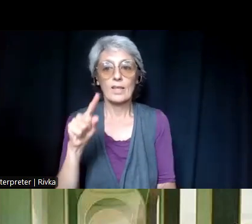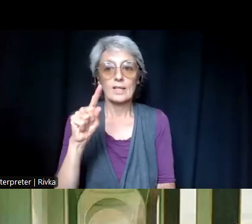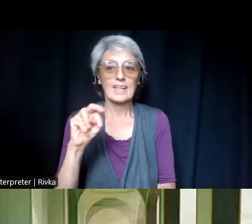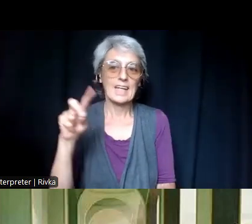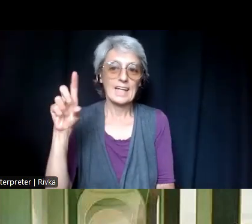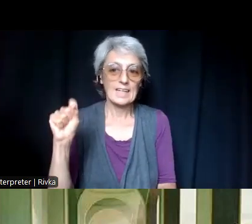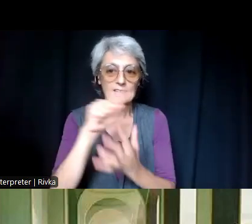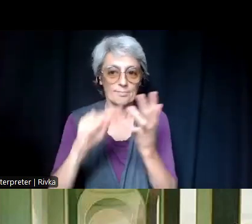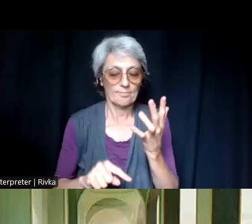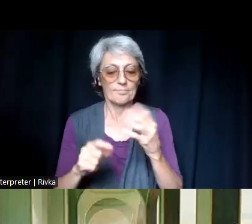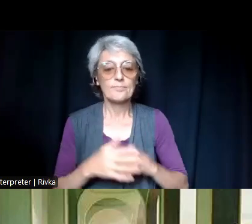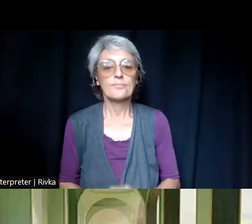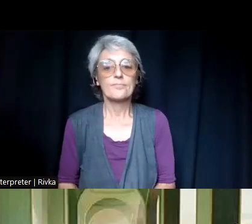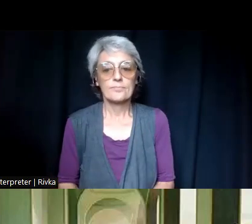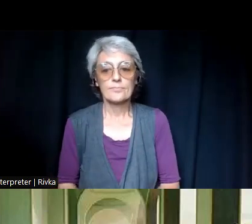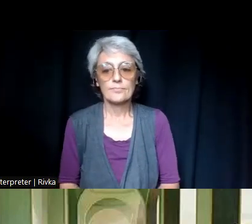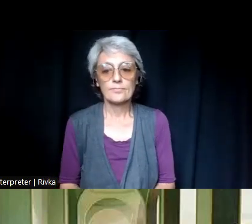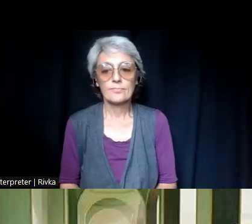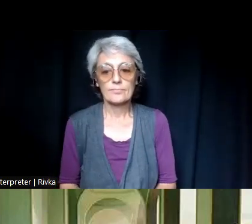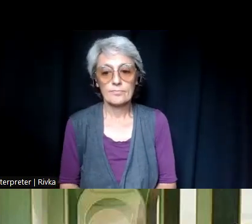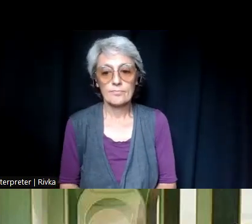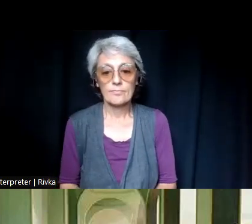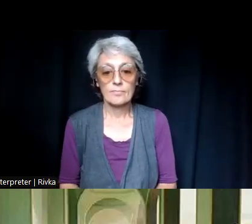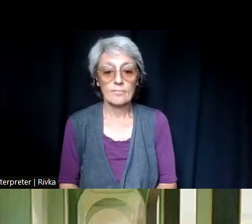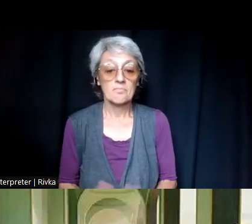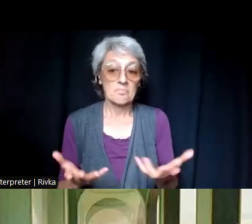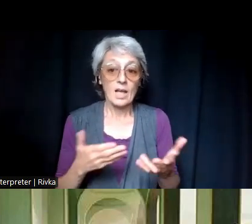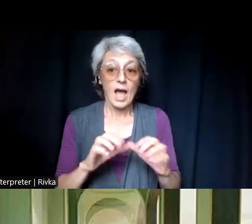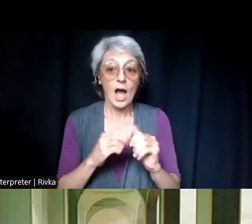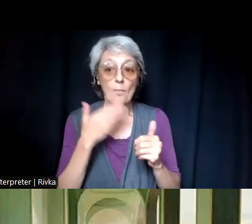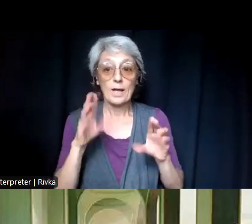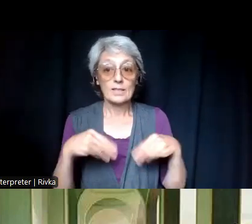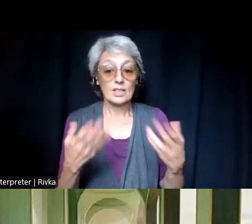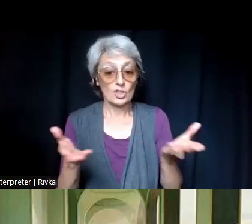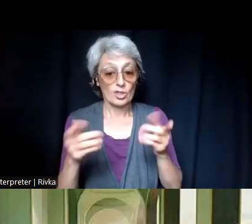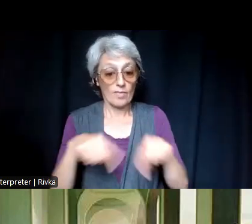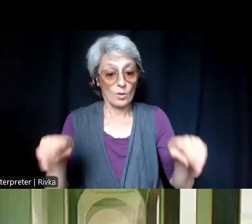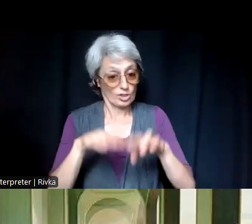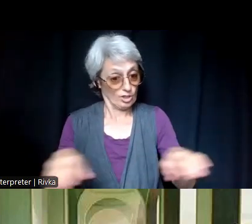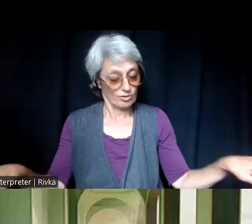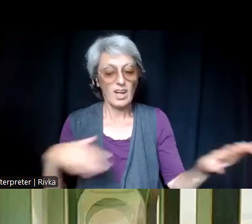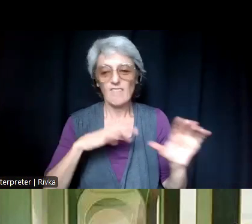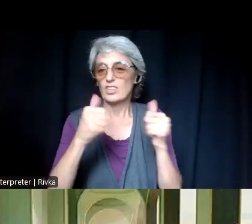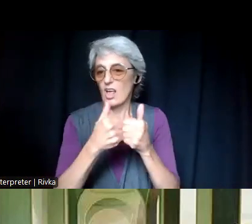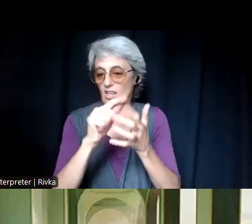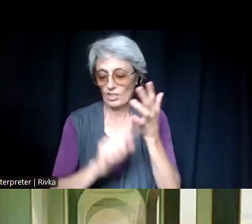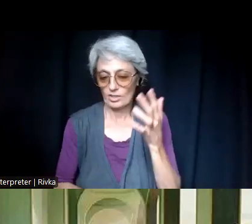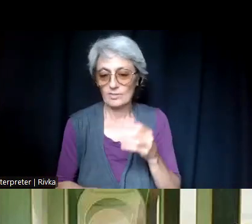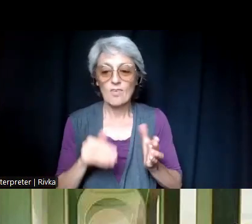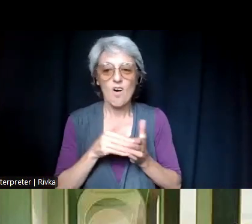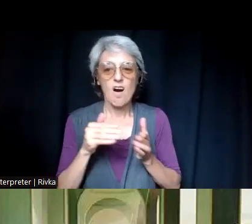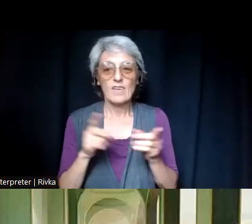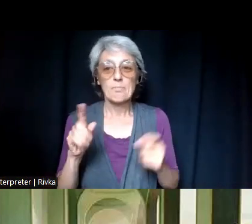the challenges in best serving those children, given the customization that's often needed in managed